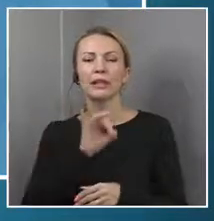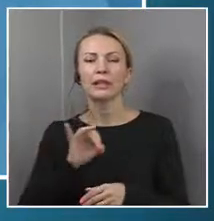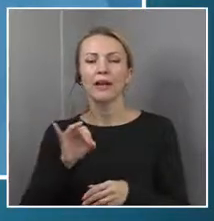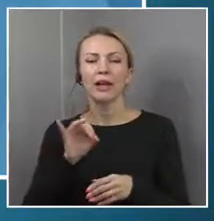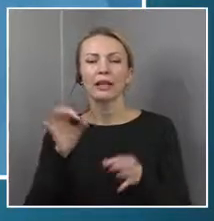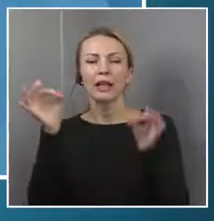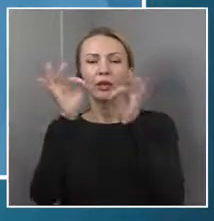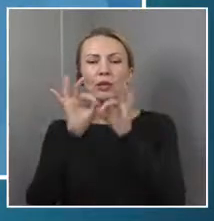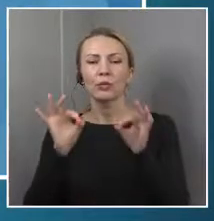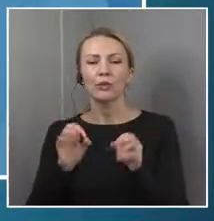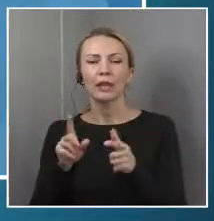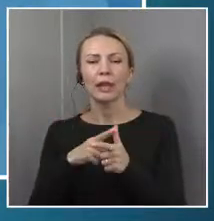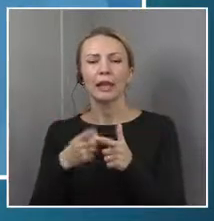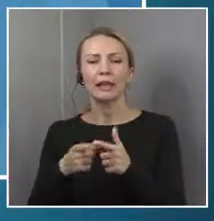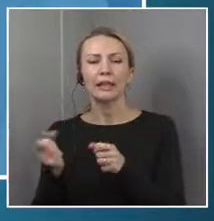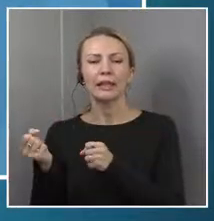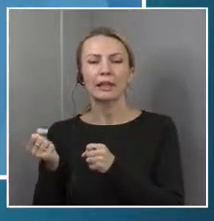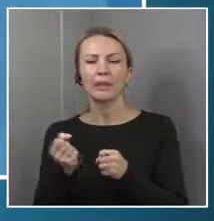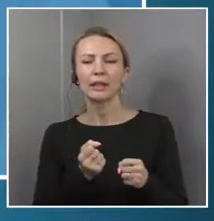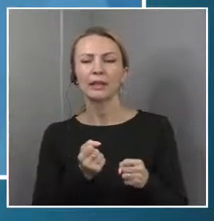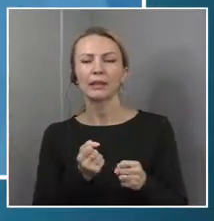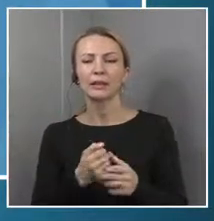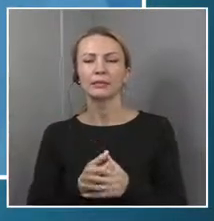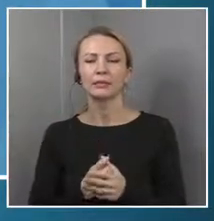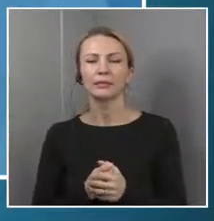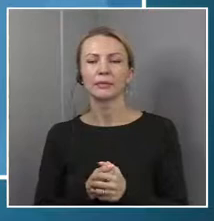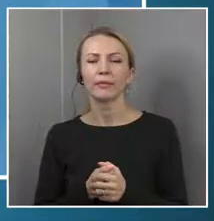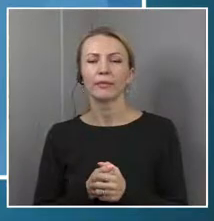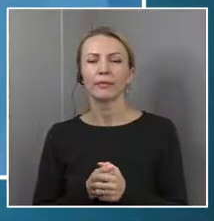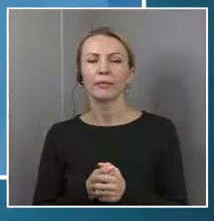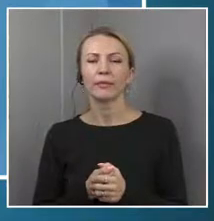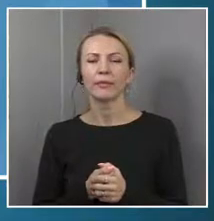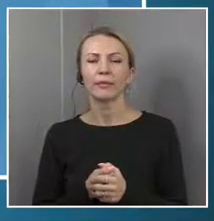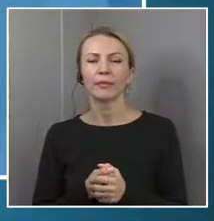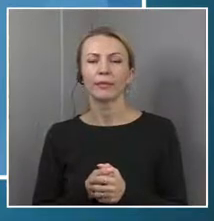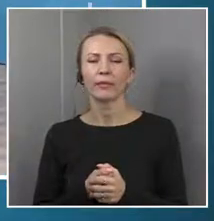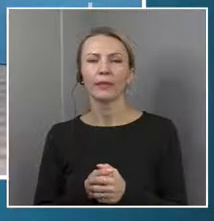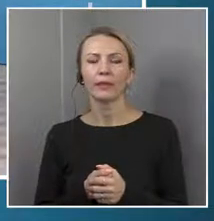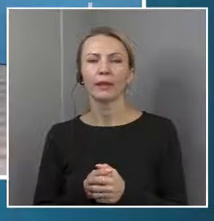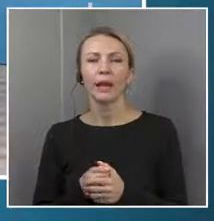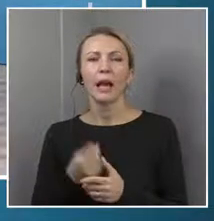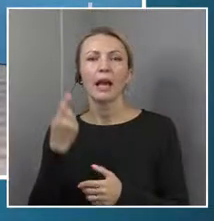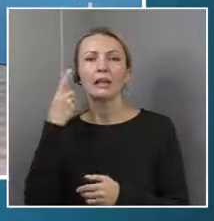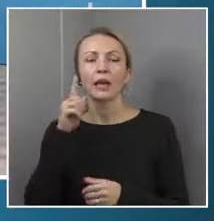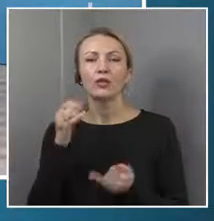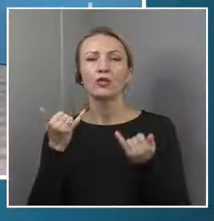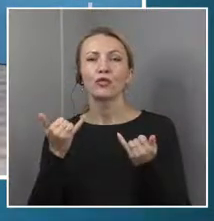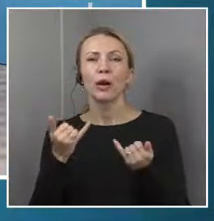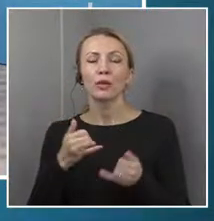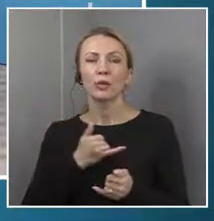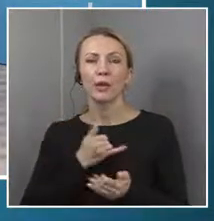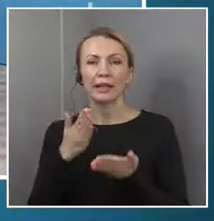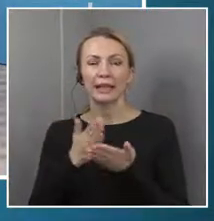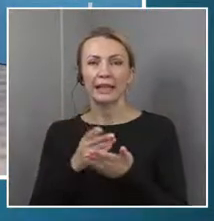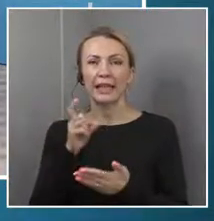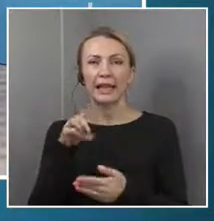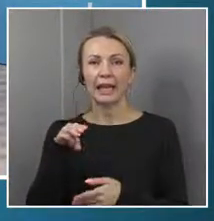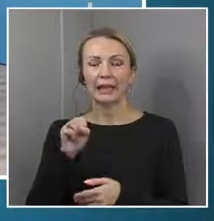pandemic? Did the pandemic lead to increased interest in art or decreased? I have my version of my